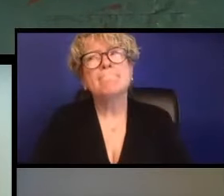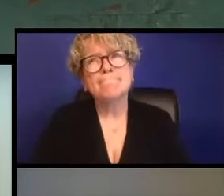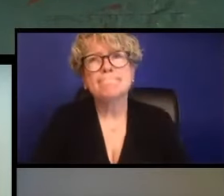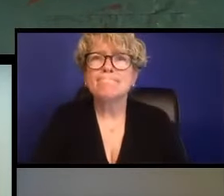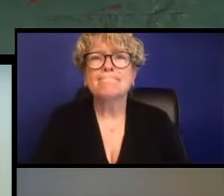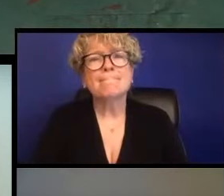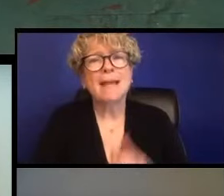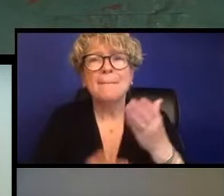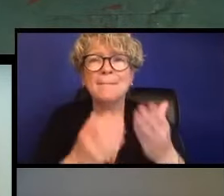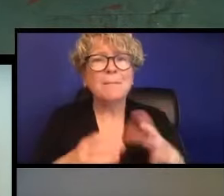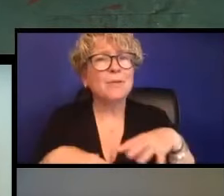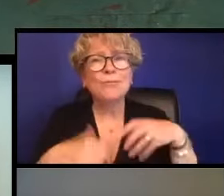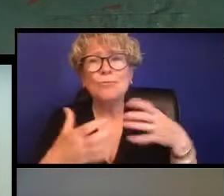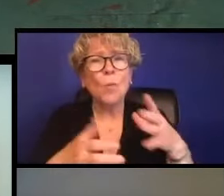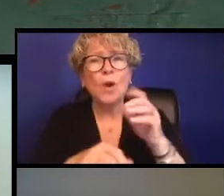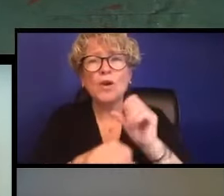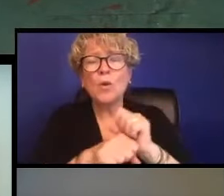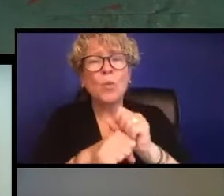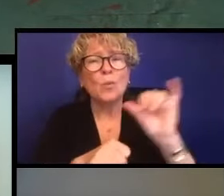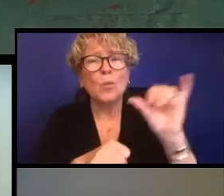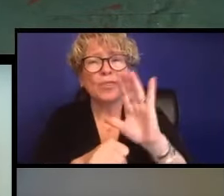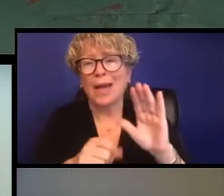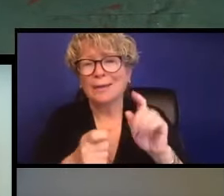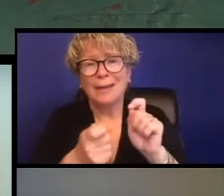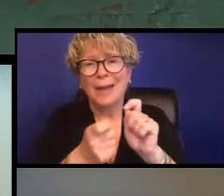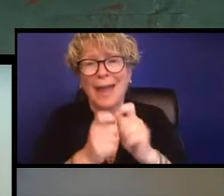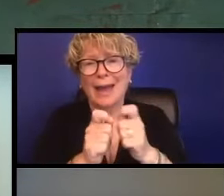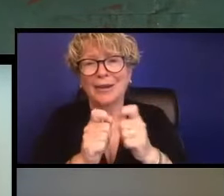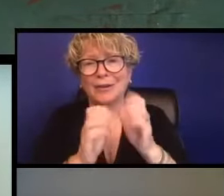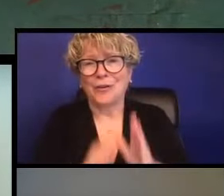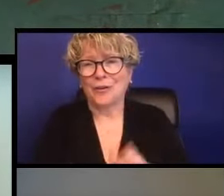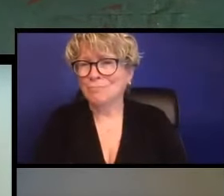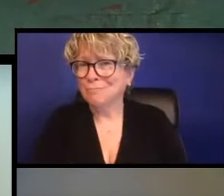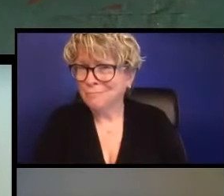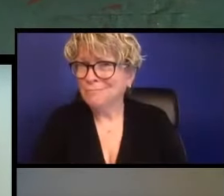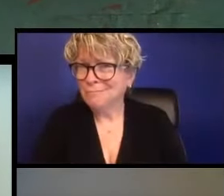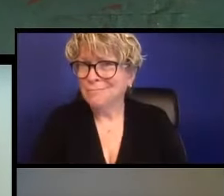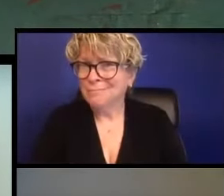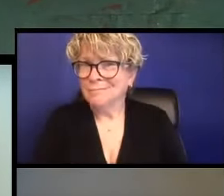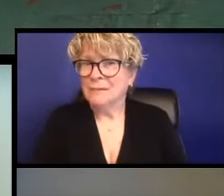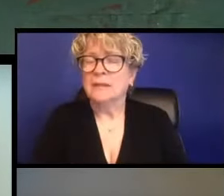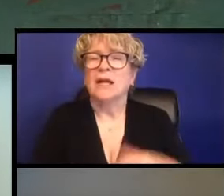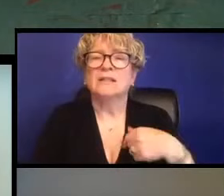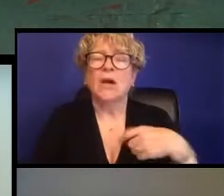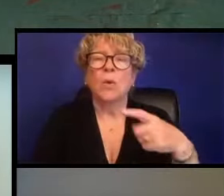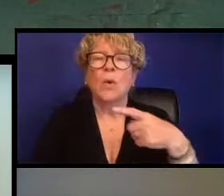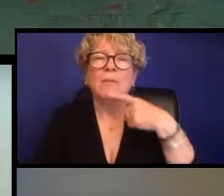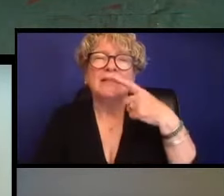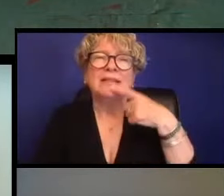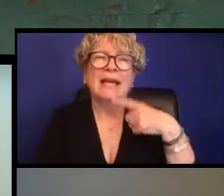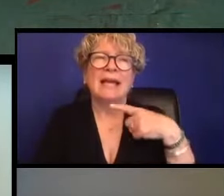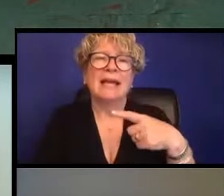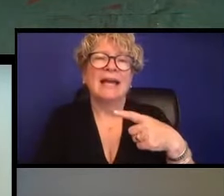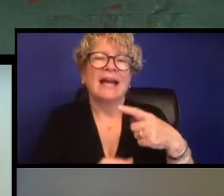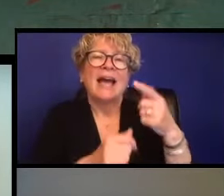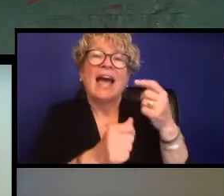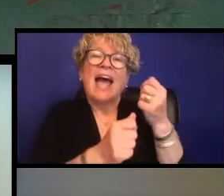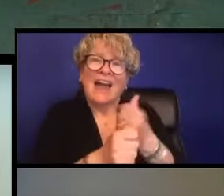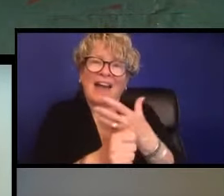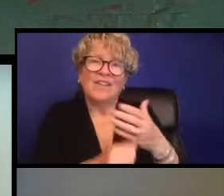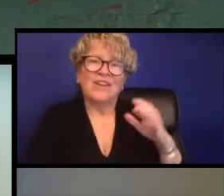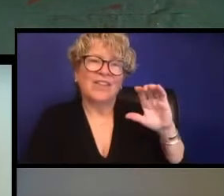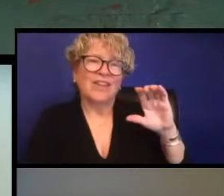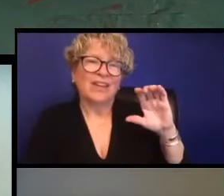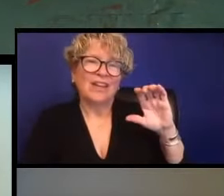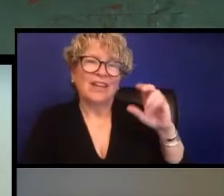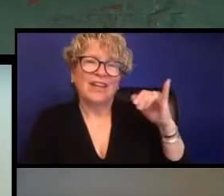with that editor. So that's a thing that I would say, yes, everything Chinelo said, but also